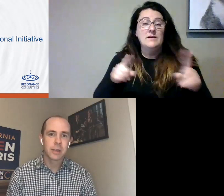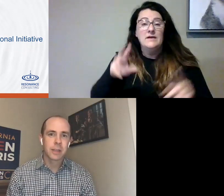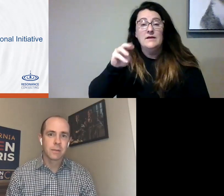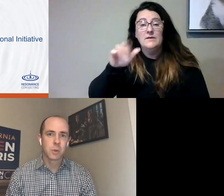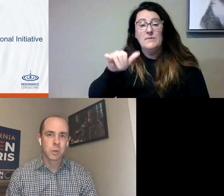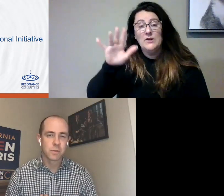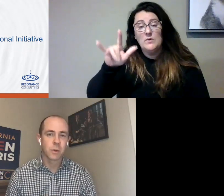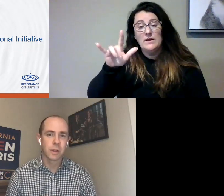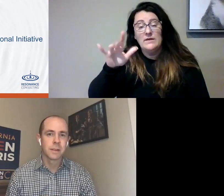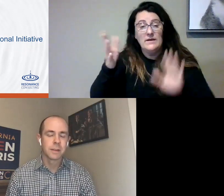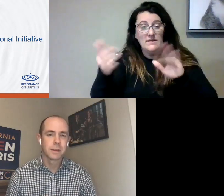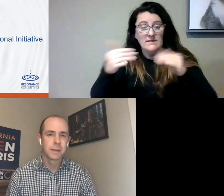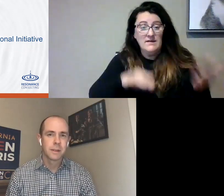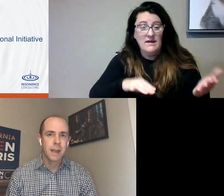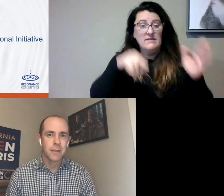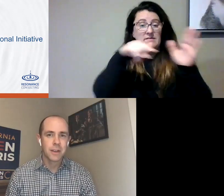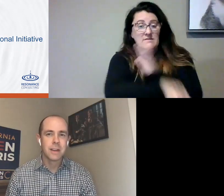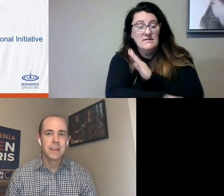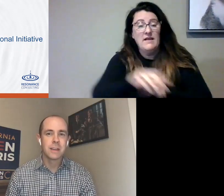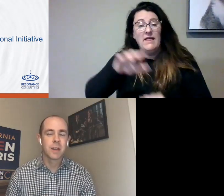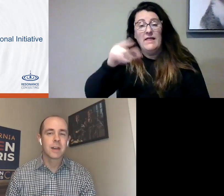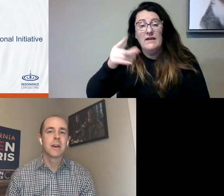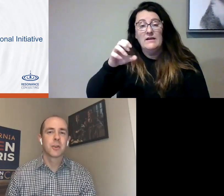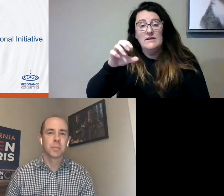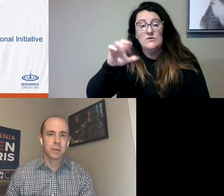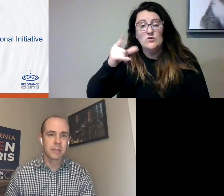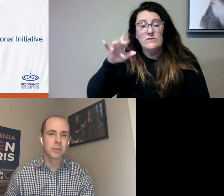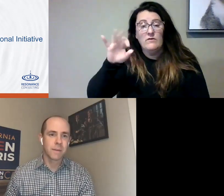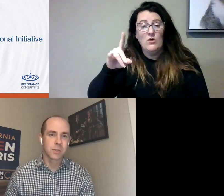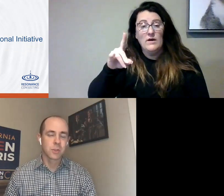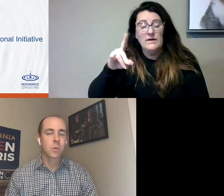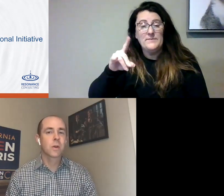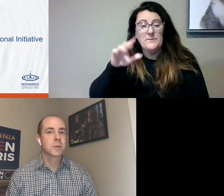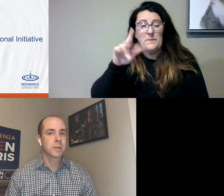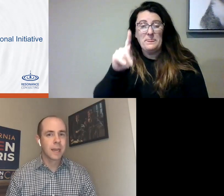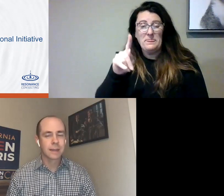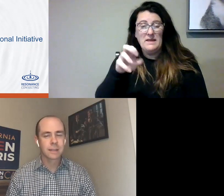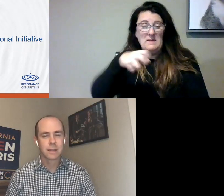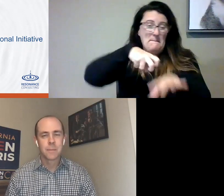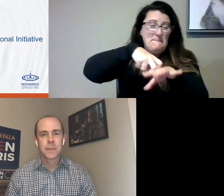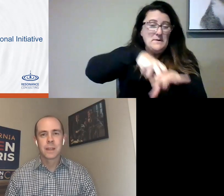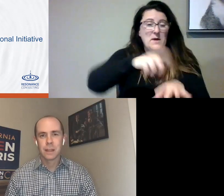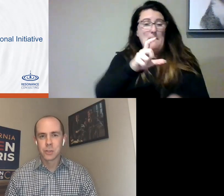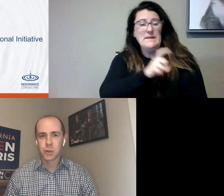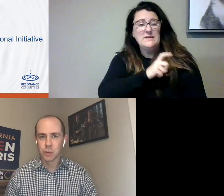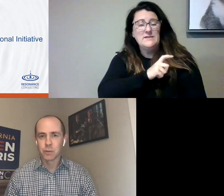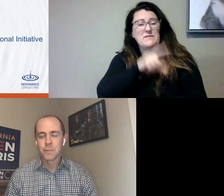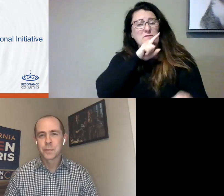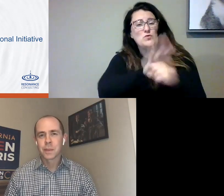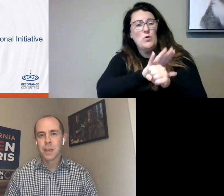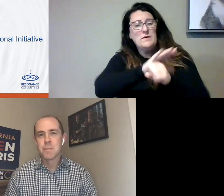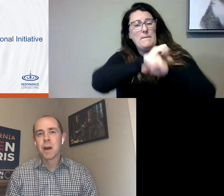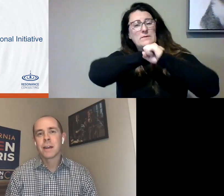25th killing of George Floyd, at the knee of yet another police officer sworn to protect and